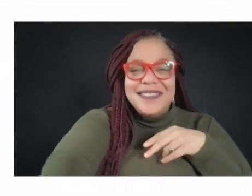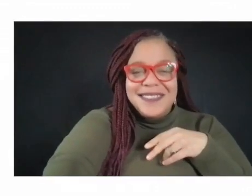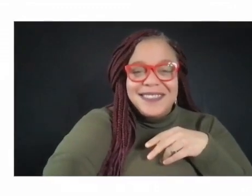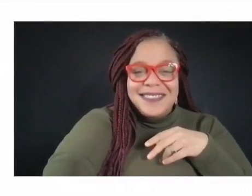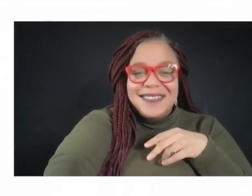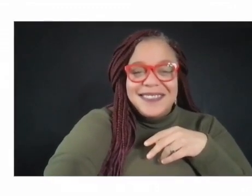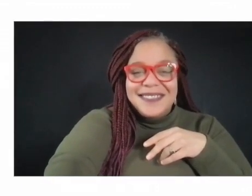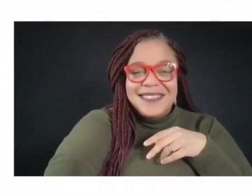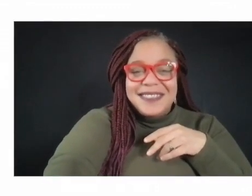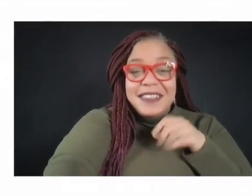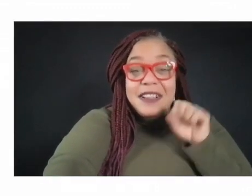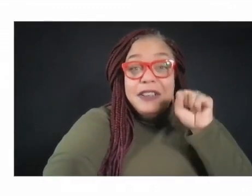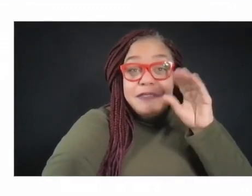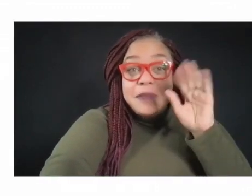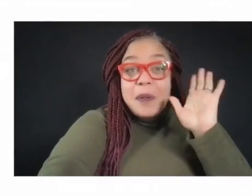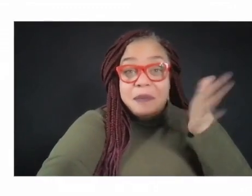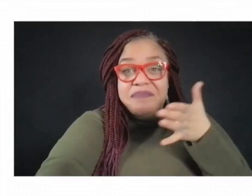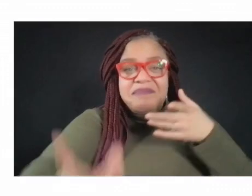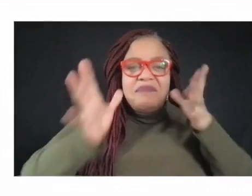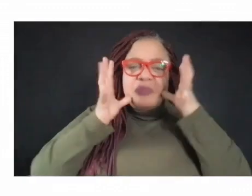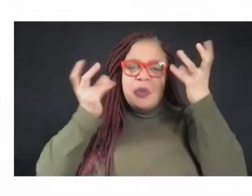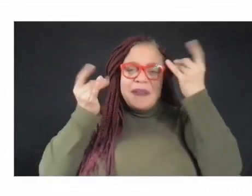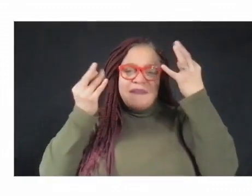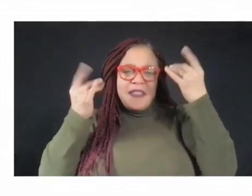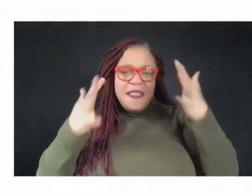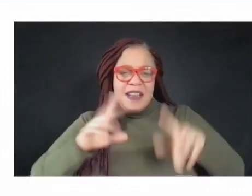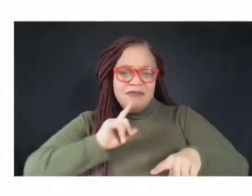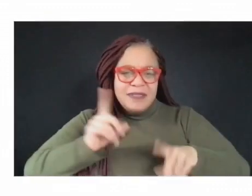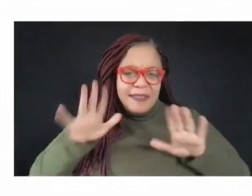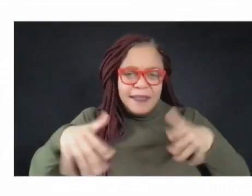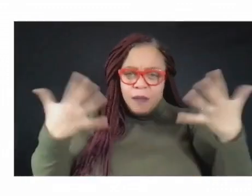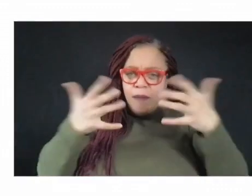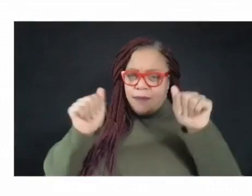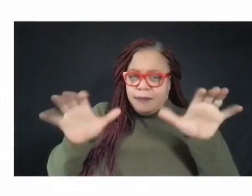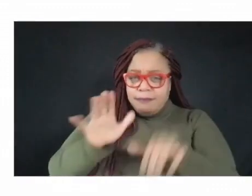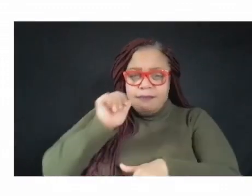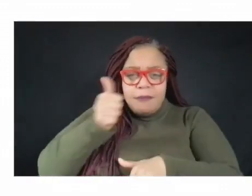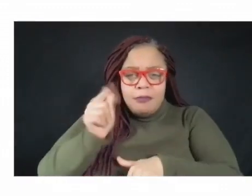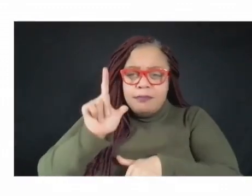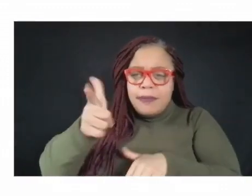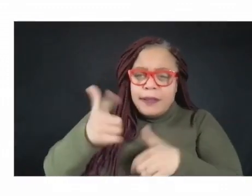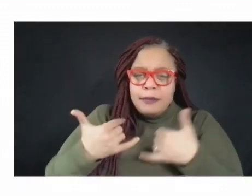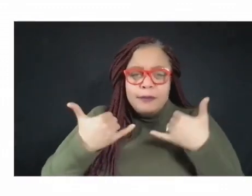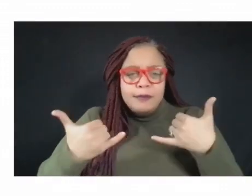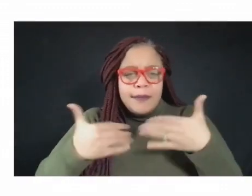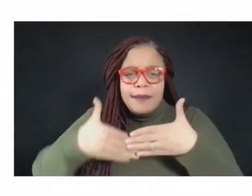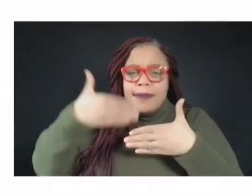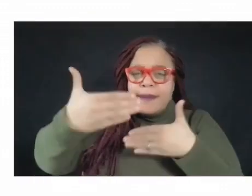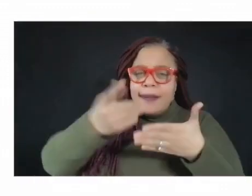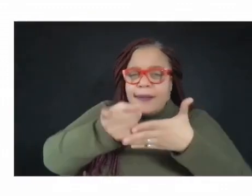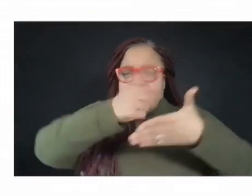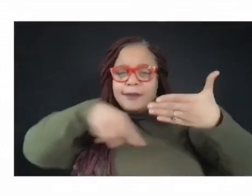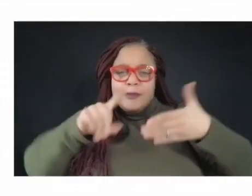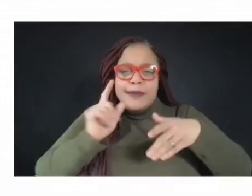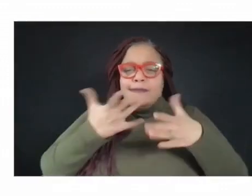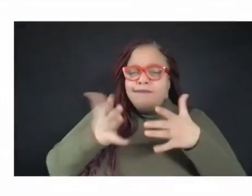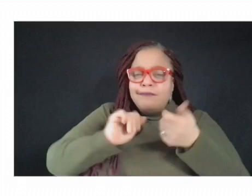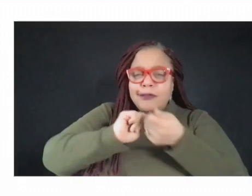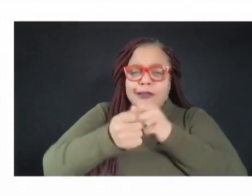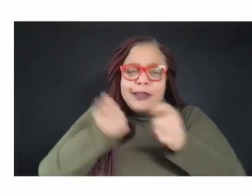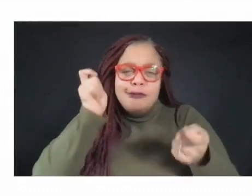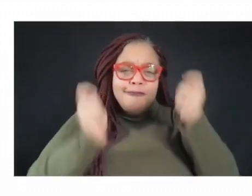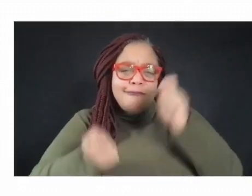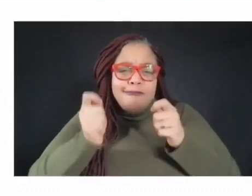or next week, to sort of make some adjustments or changes or to integrate some of the concepts,